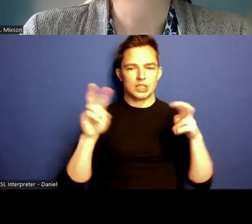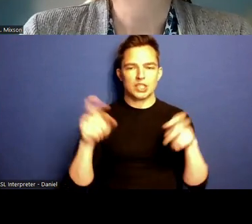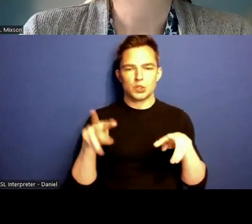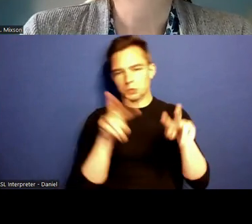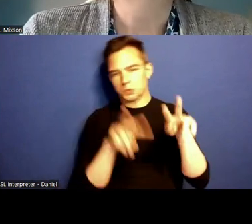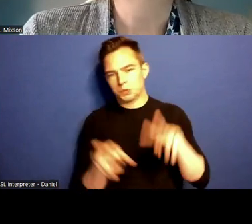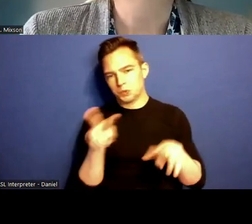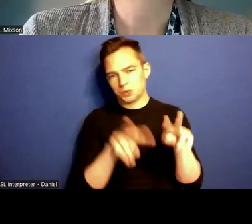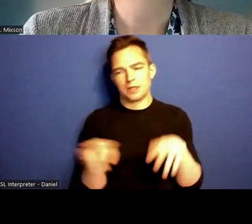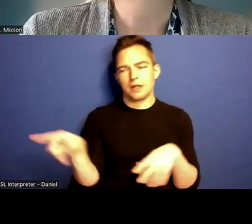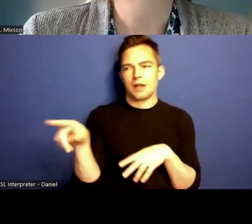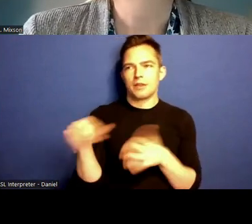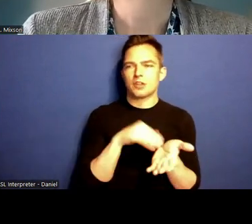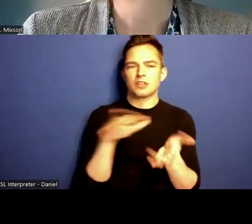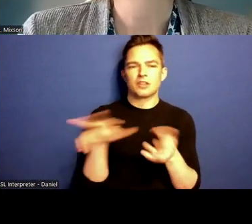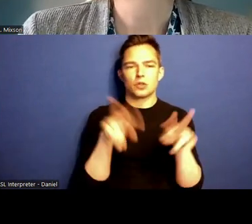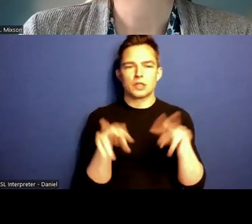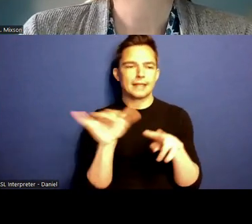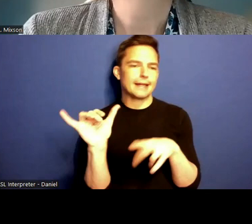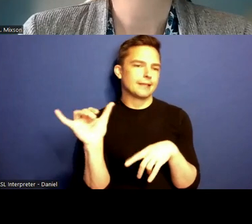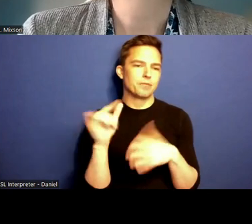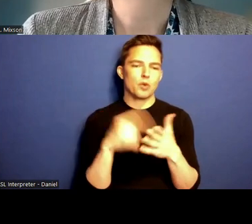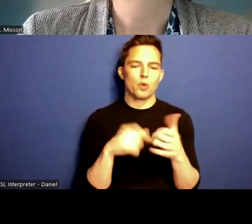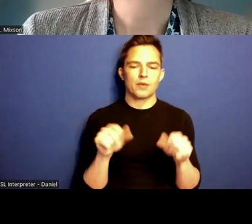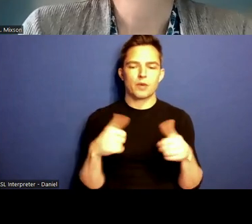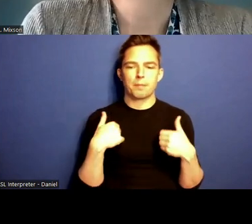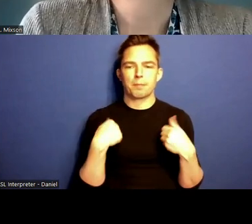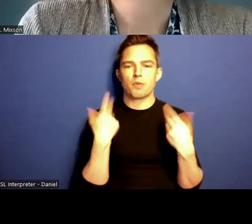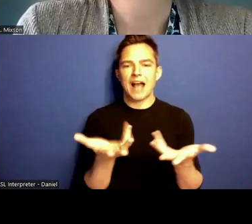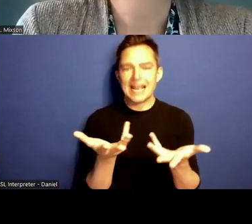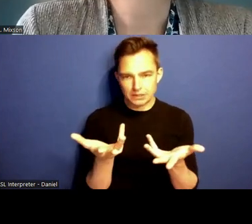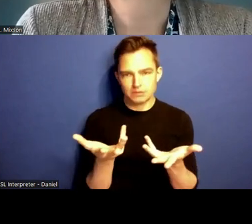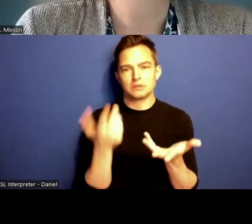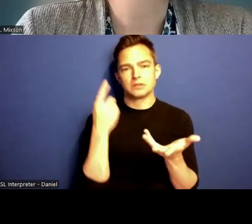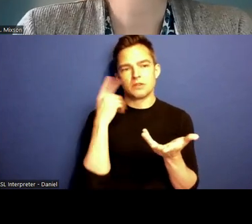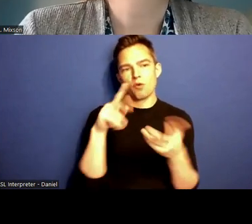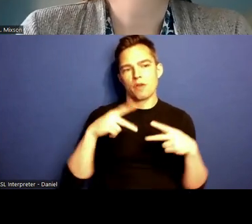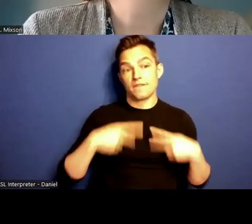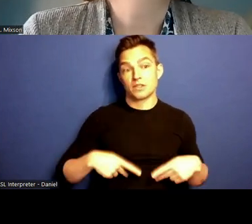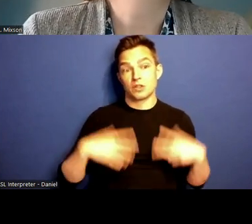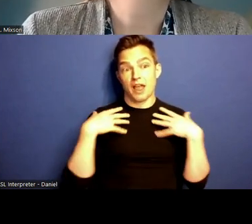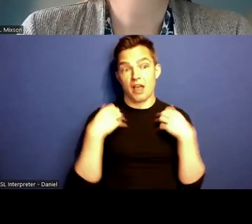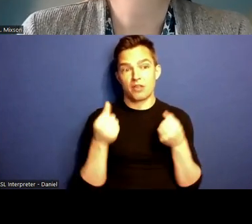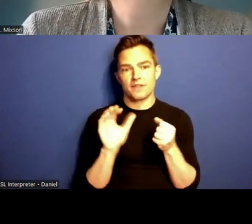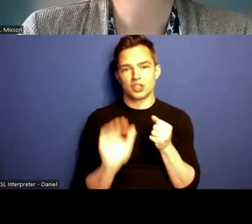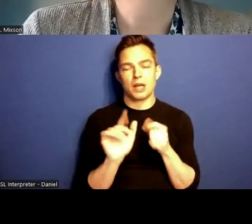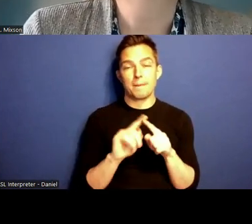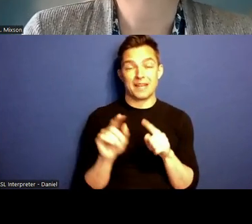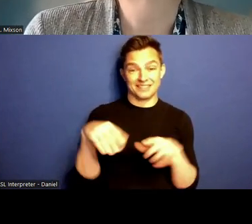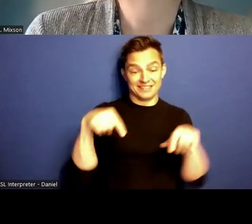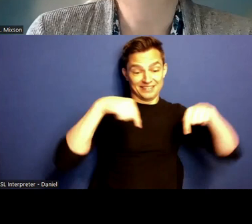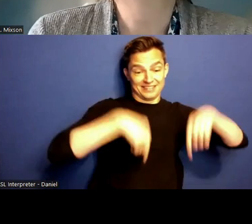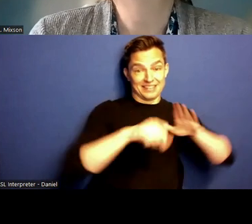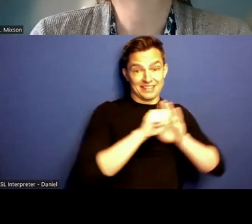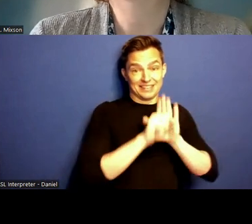they're looking at, okay, what can we provide for the physical health of a child? But in our state, I think